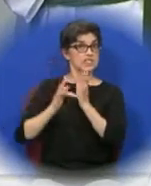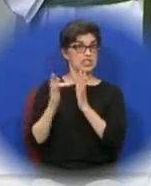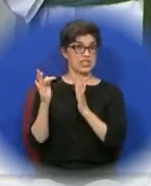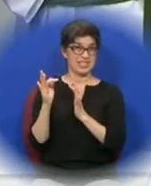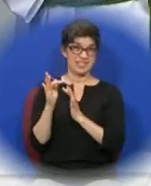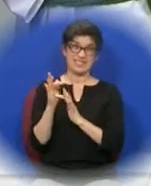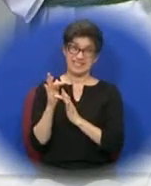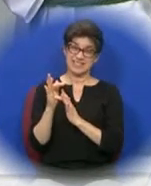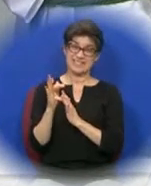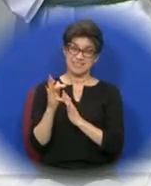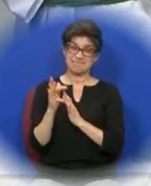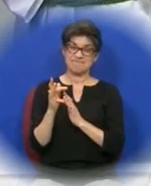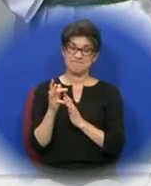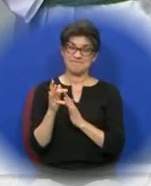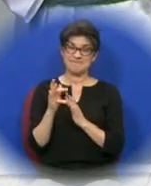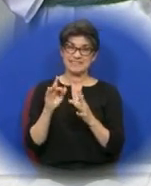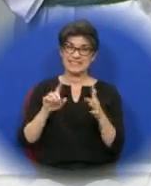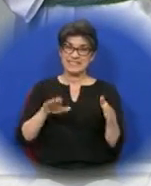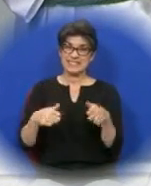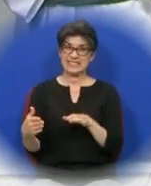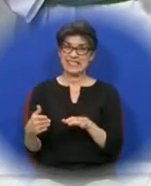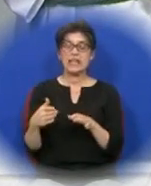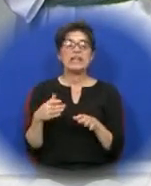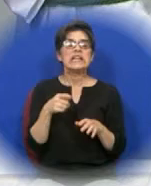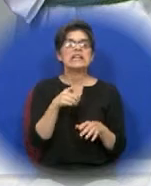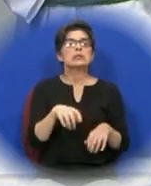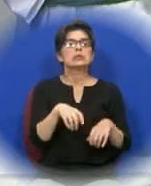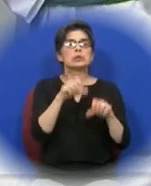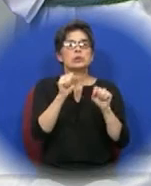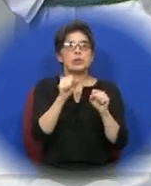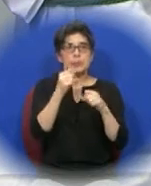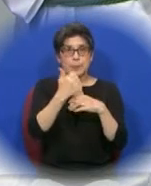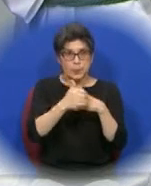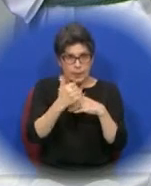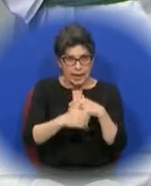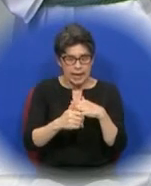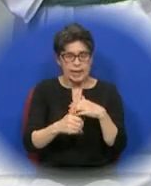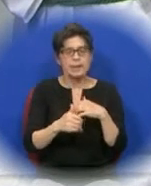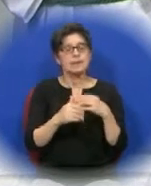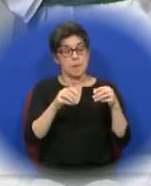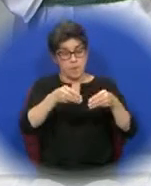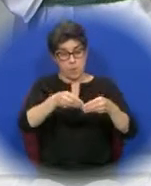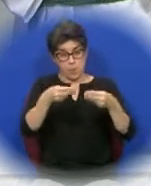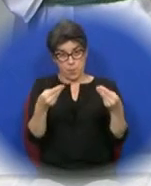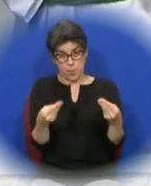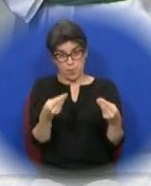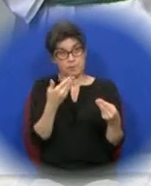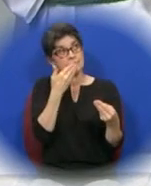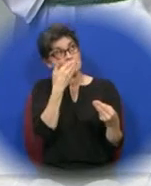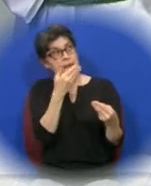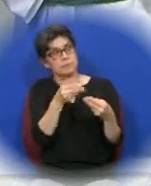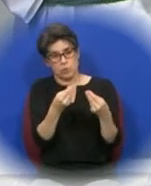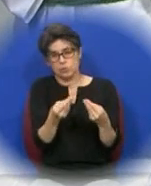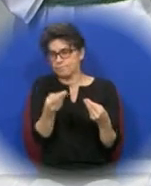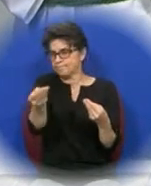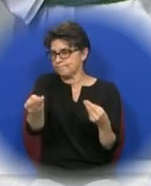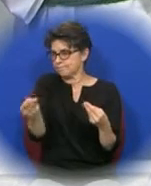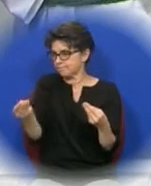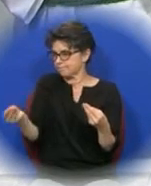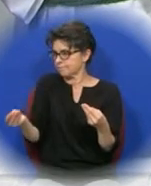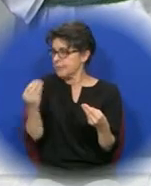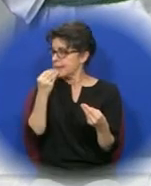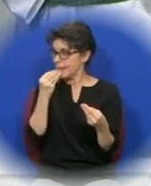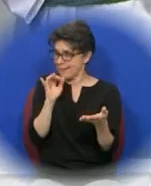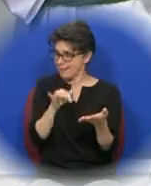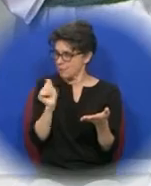and entered willingly into his passion, he took bread and, giving thanks, broke it and gave it to his disciples, saying, "Take this, all of you,